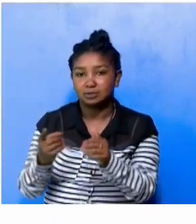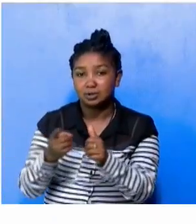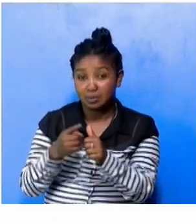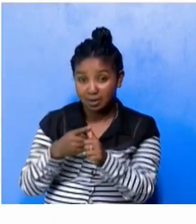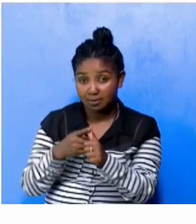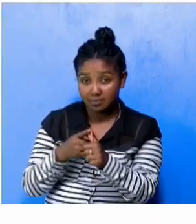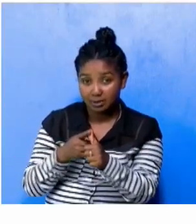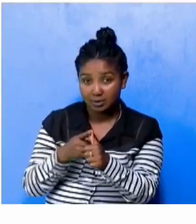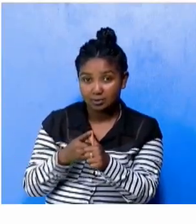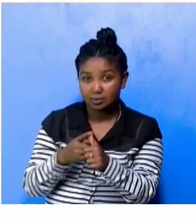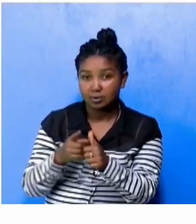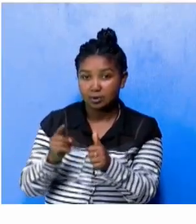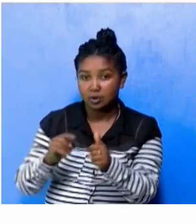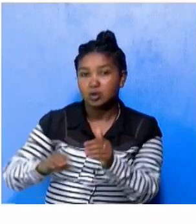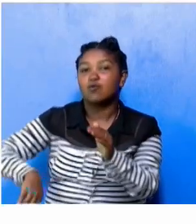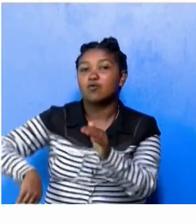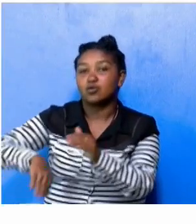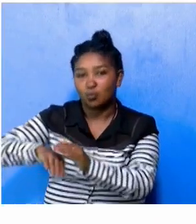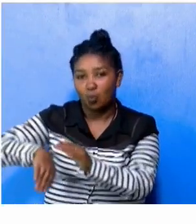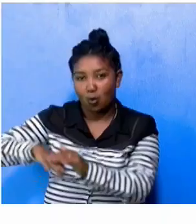from football.